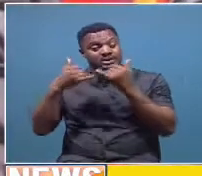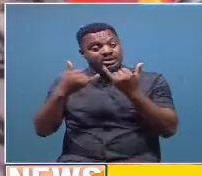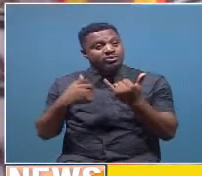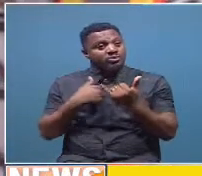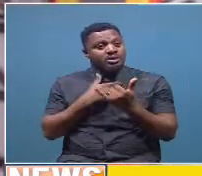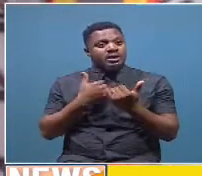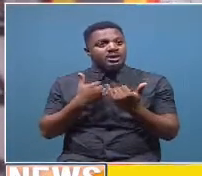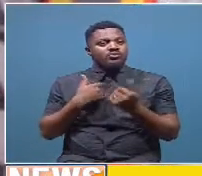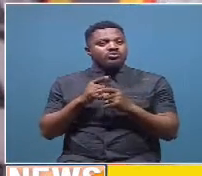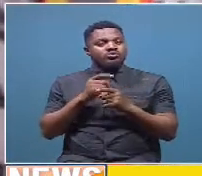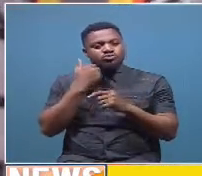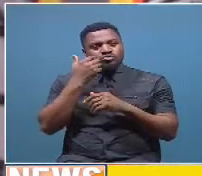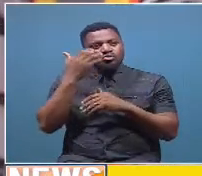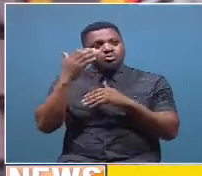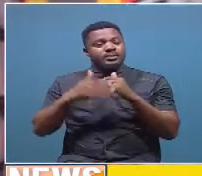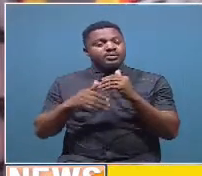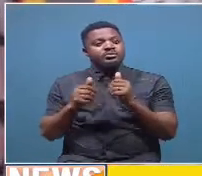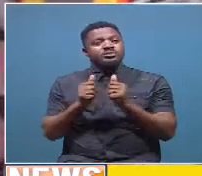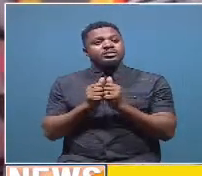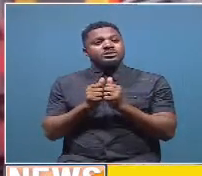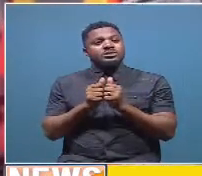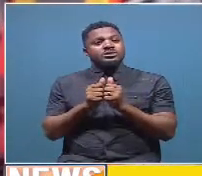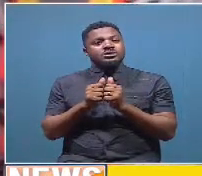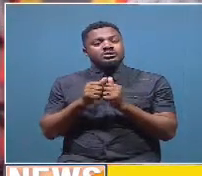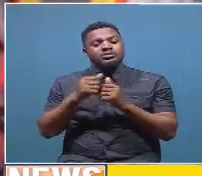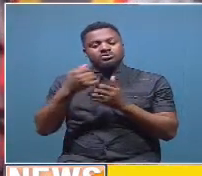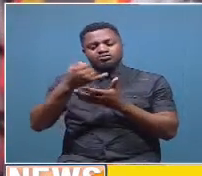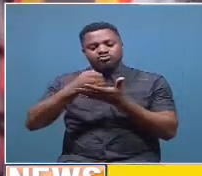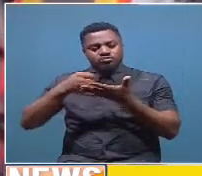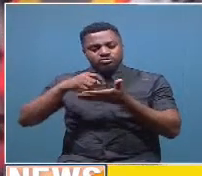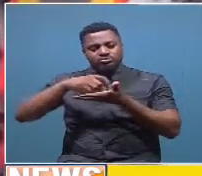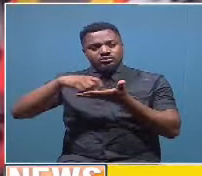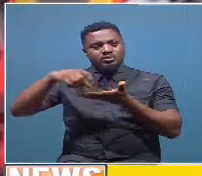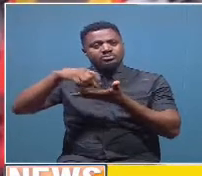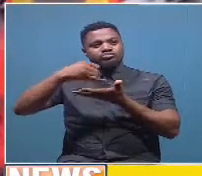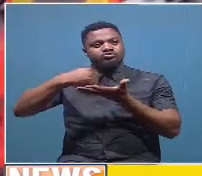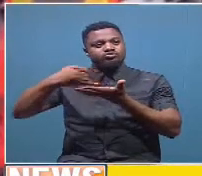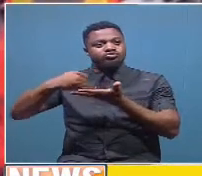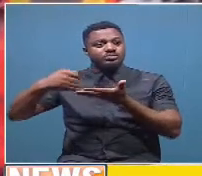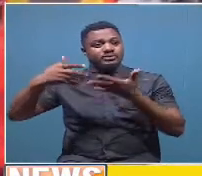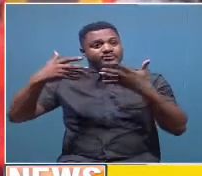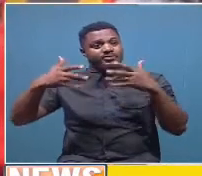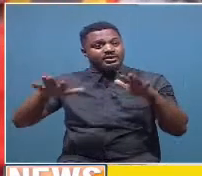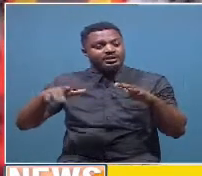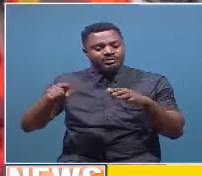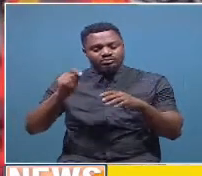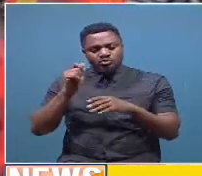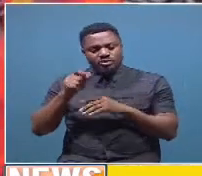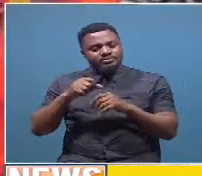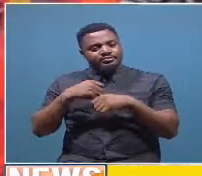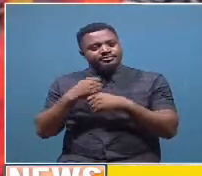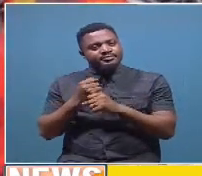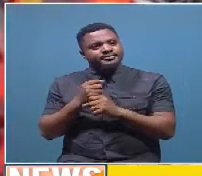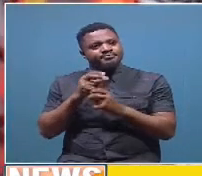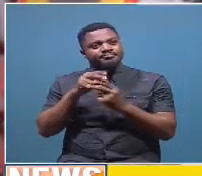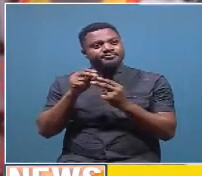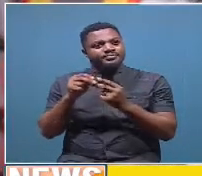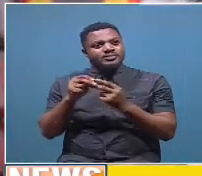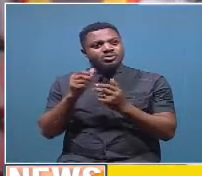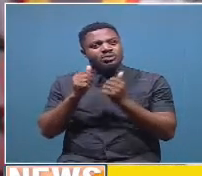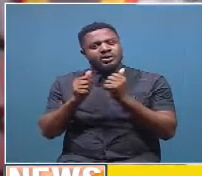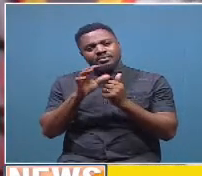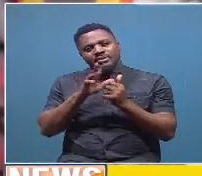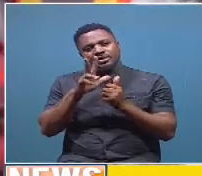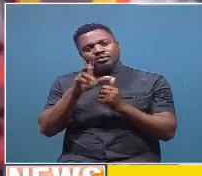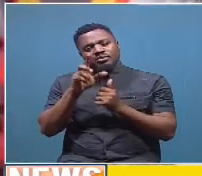are almost completed with the pre-contract drawings from AESL. Based on that, we'll quickly go out and choose probably about